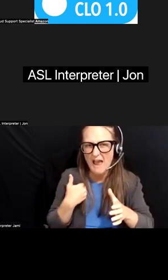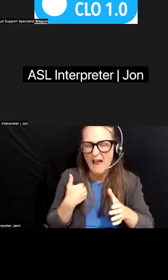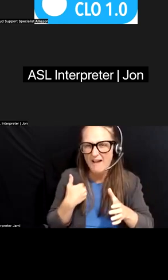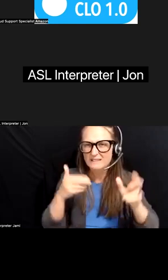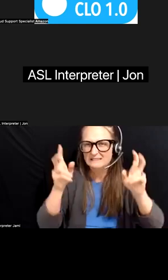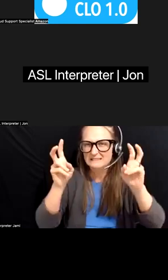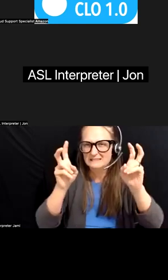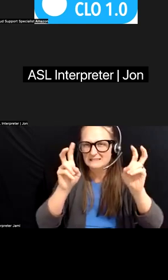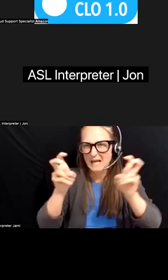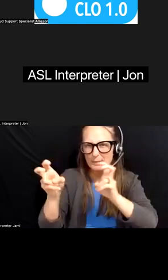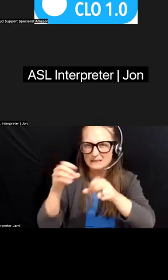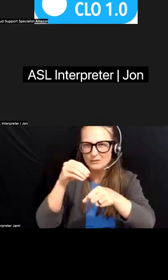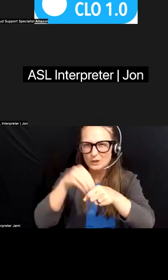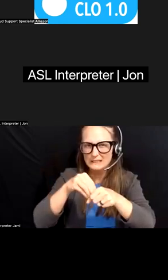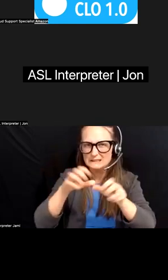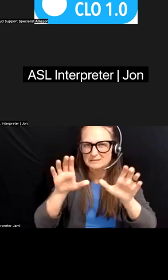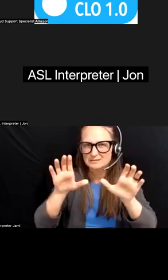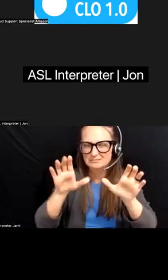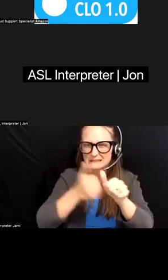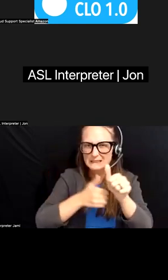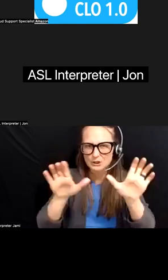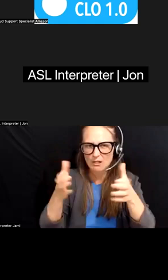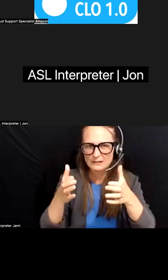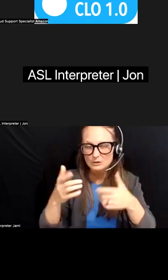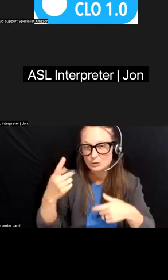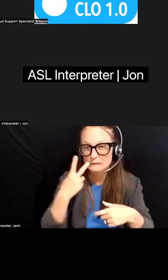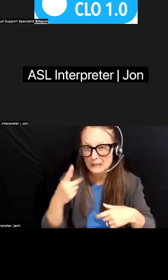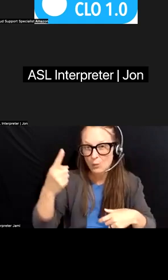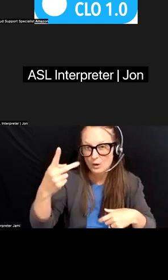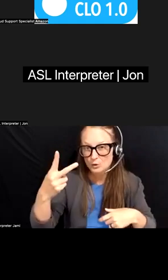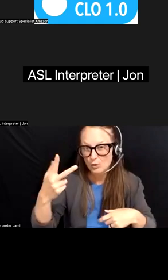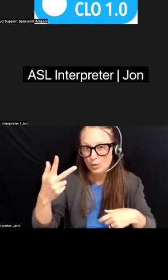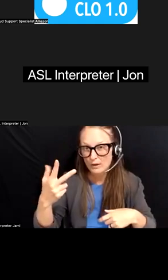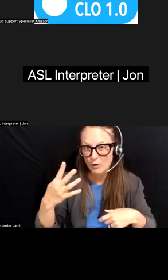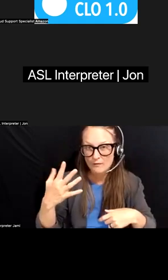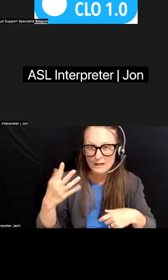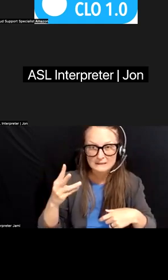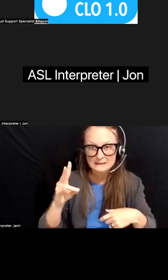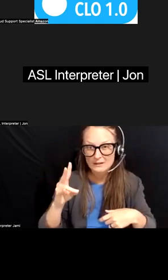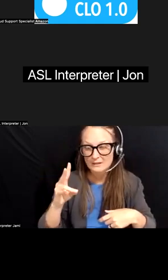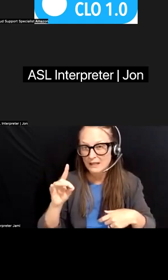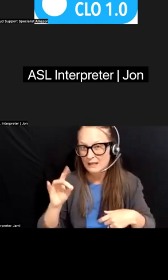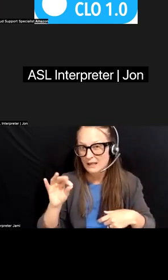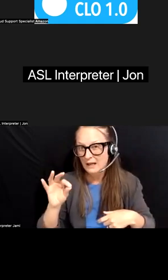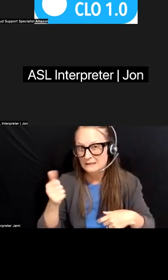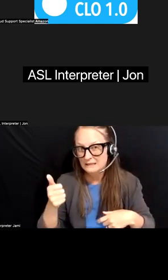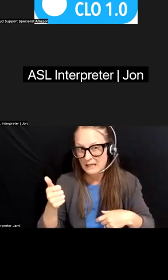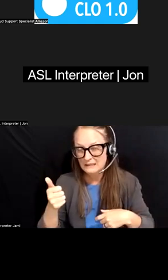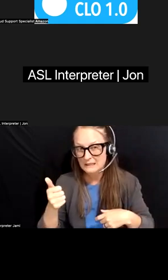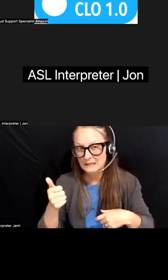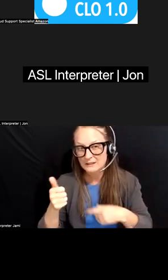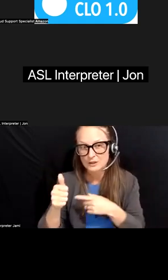can see 1, 2, 3, 4, 5, 6, 8, 9, 10. There's like